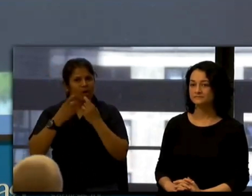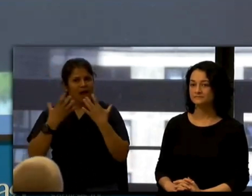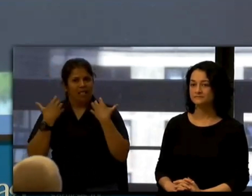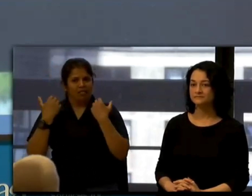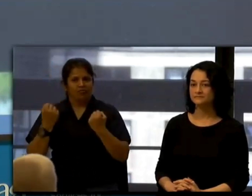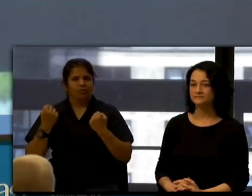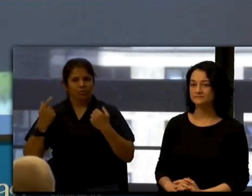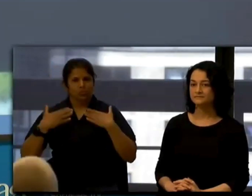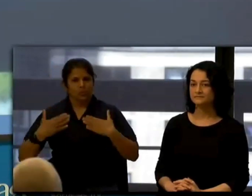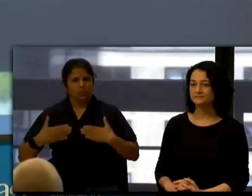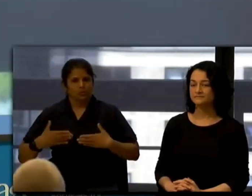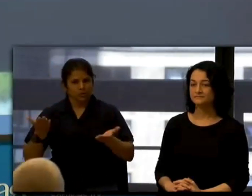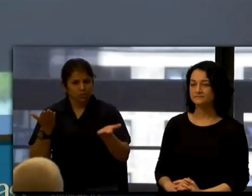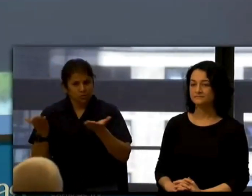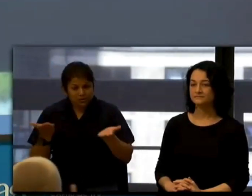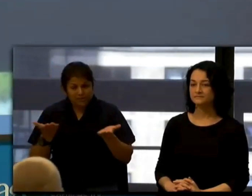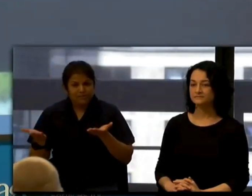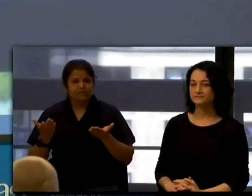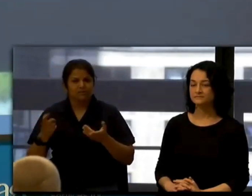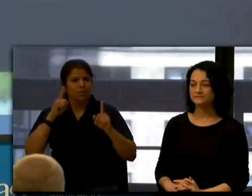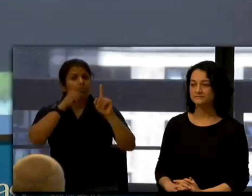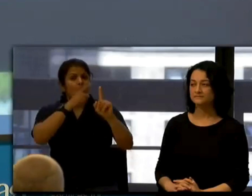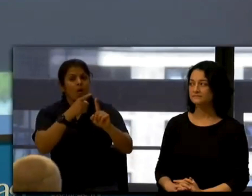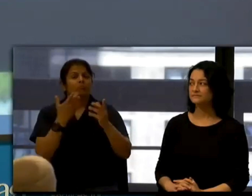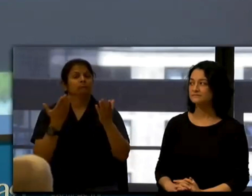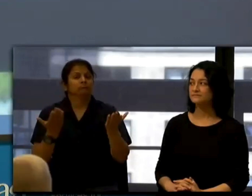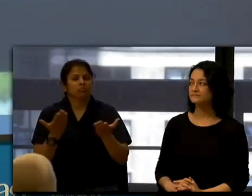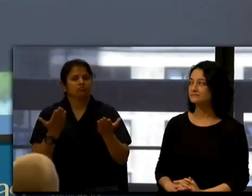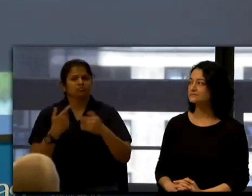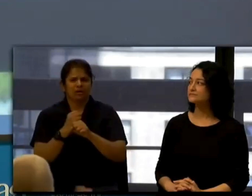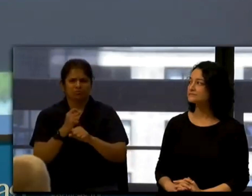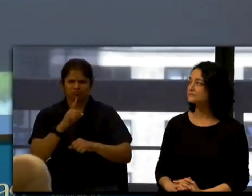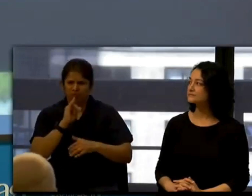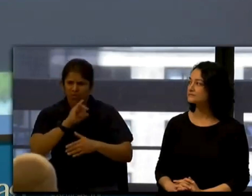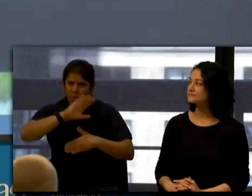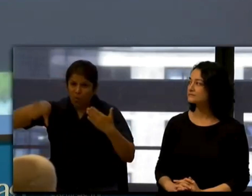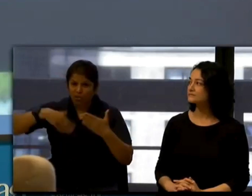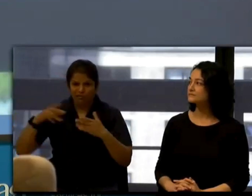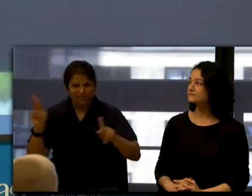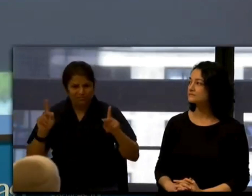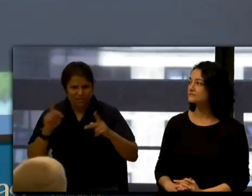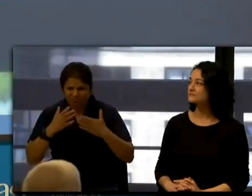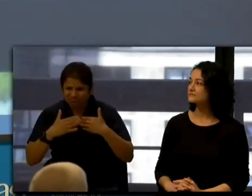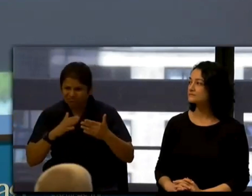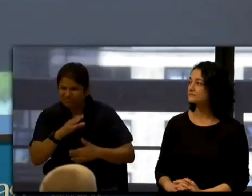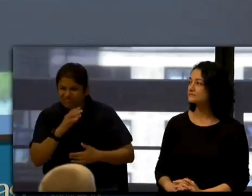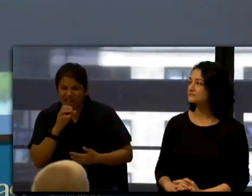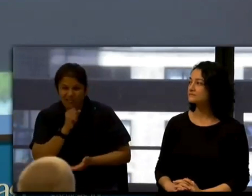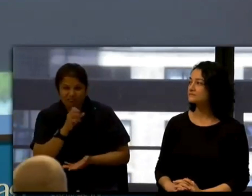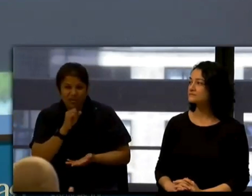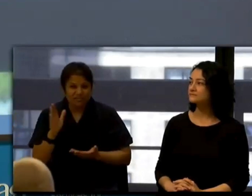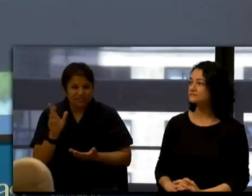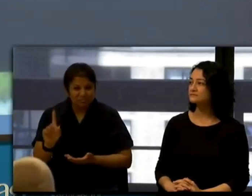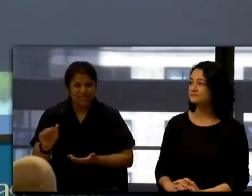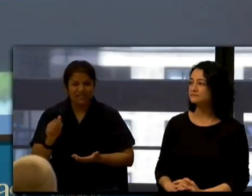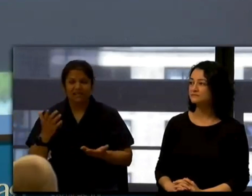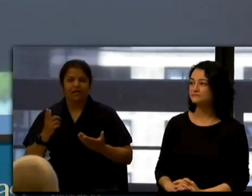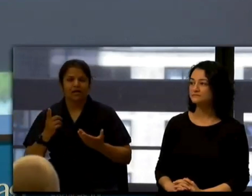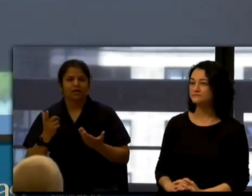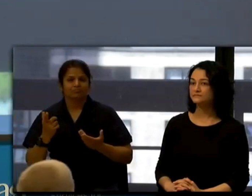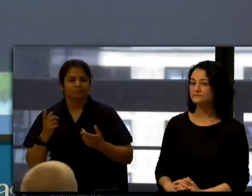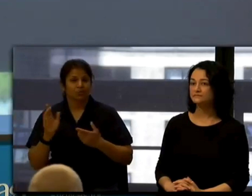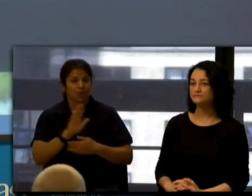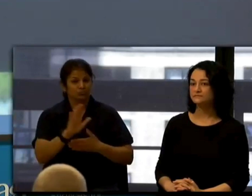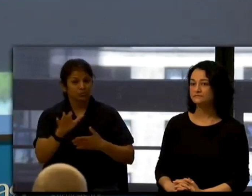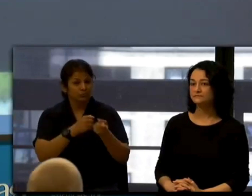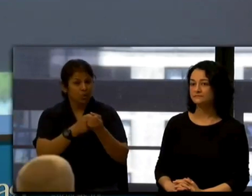Our mission is to ensure that everybody, regardless of age, disability, or level of support need, can